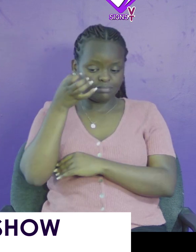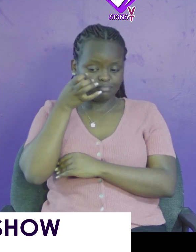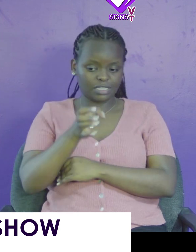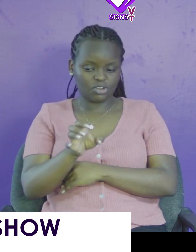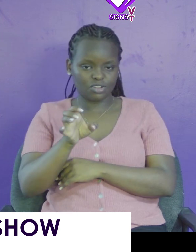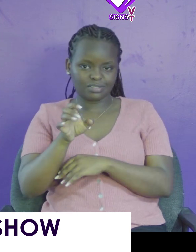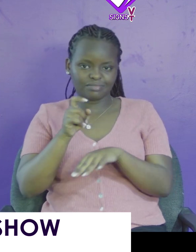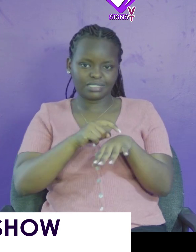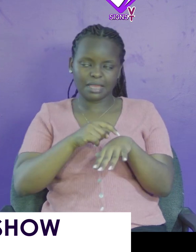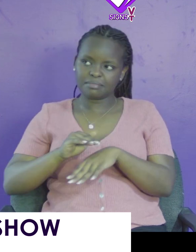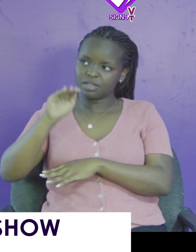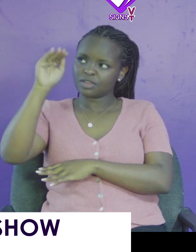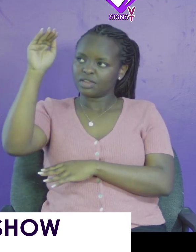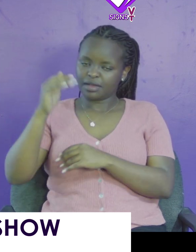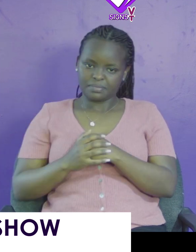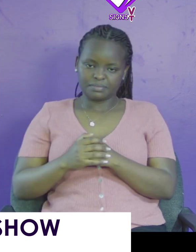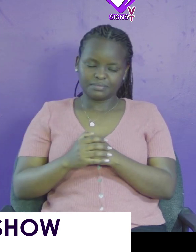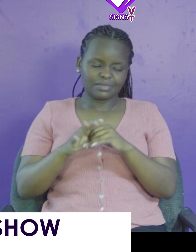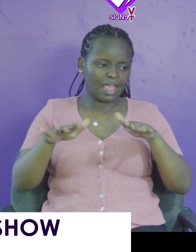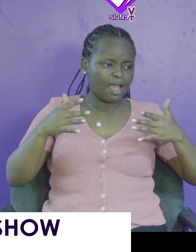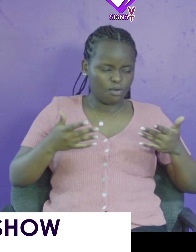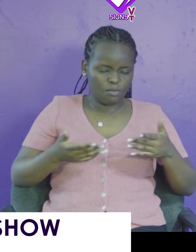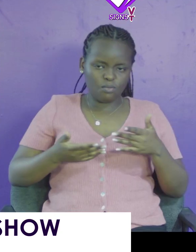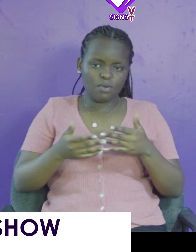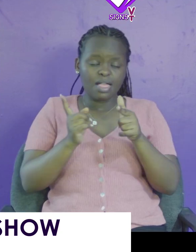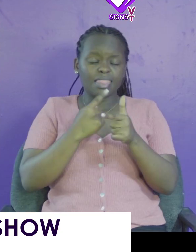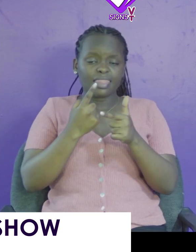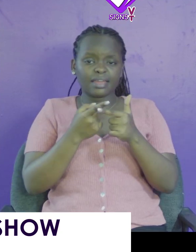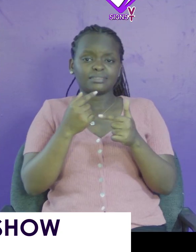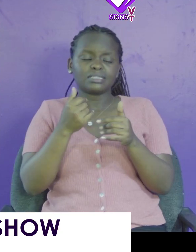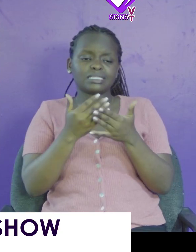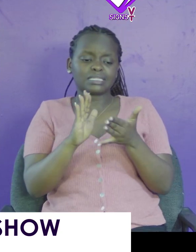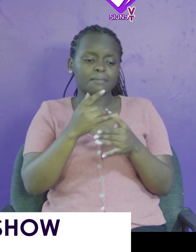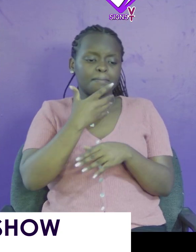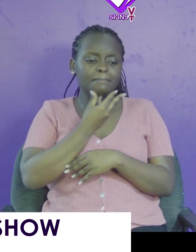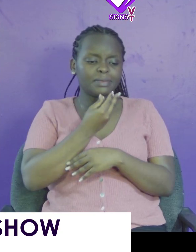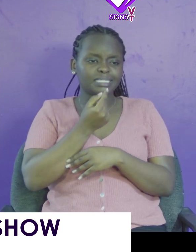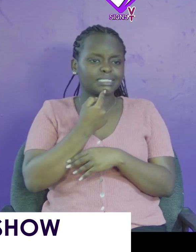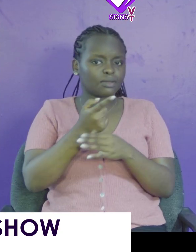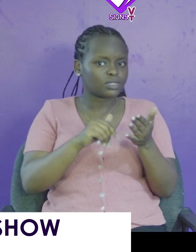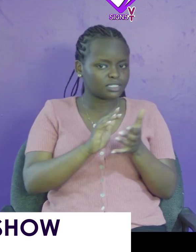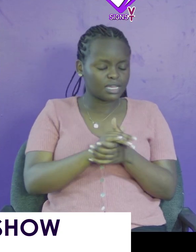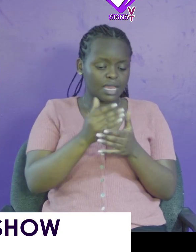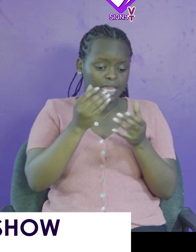up. How comes then, Pastor, that some men say that when you have a woman boss